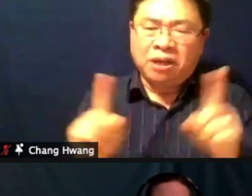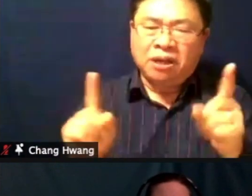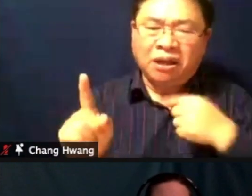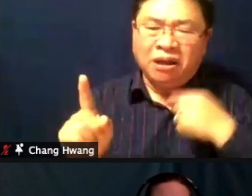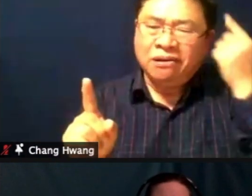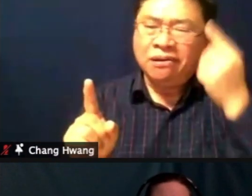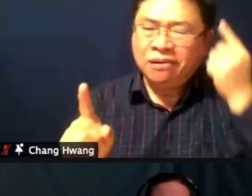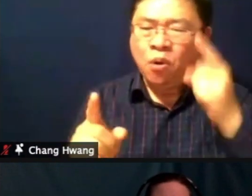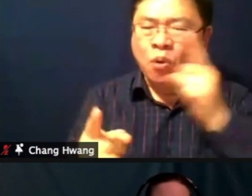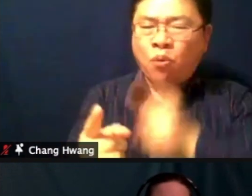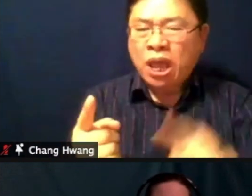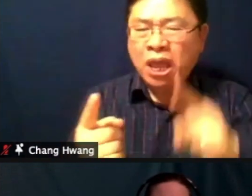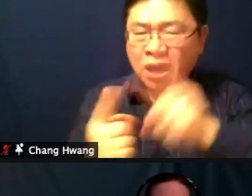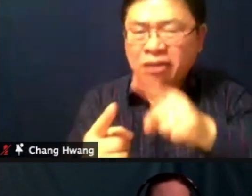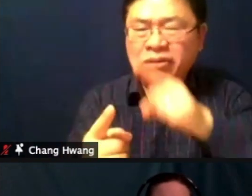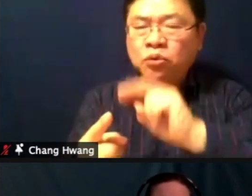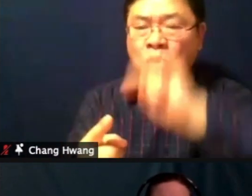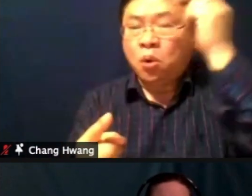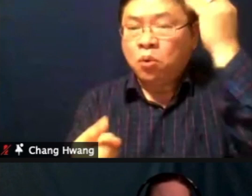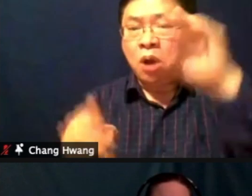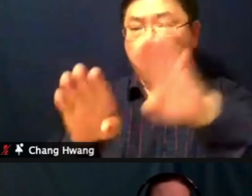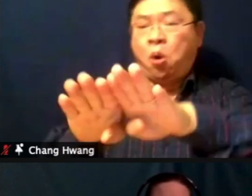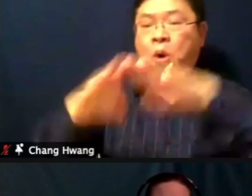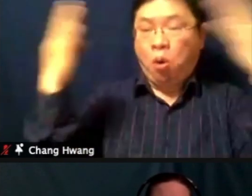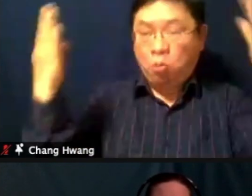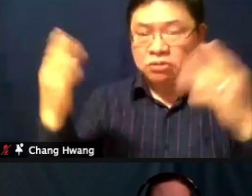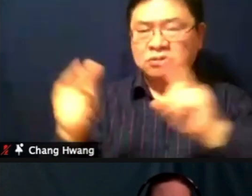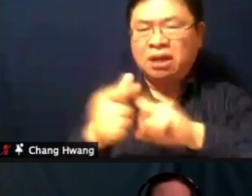with a 70% difference. You can't get by.